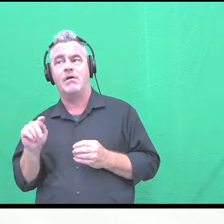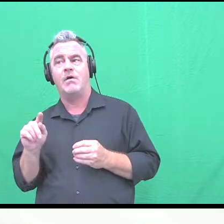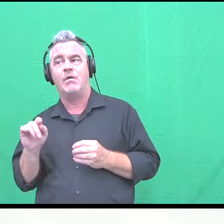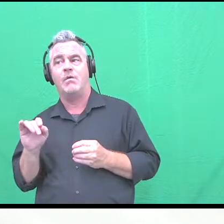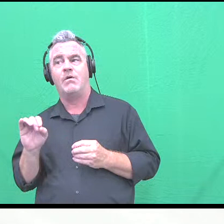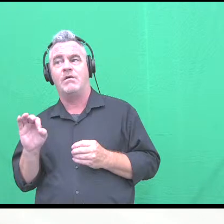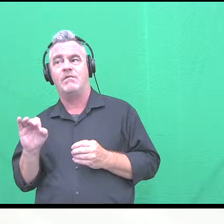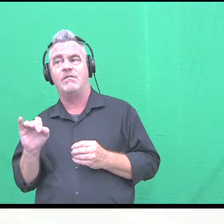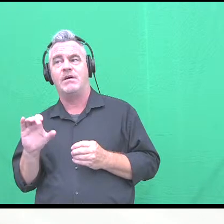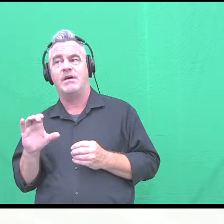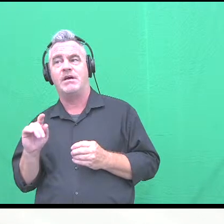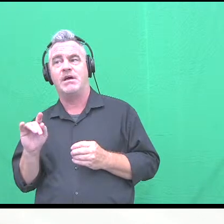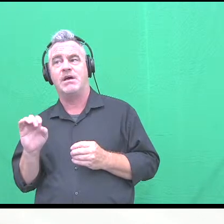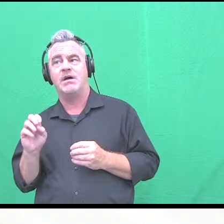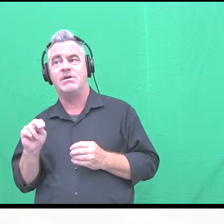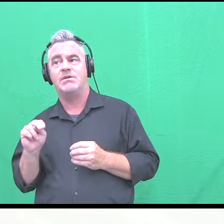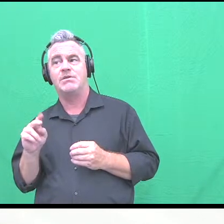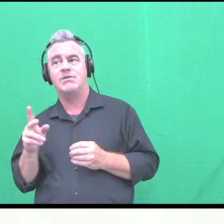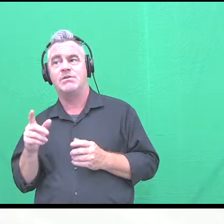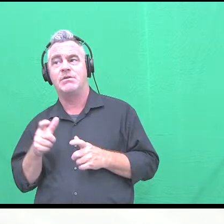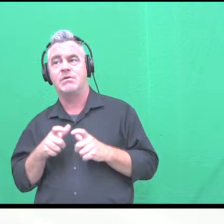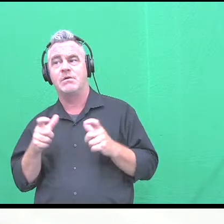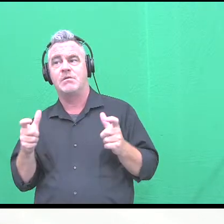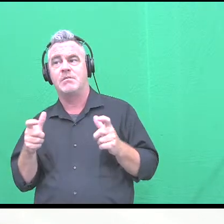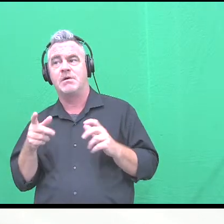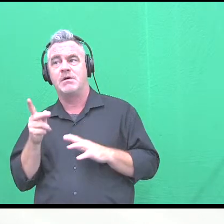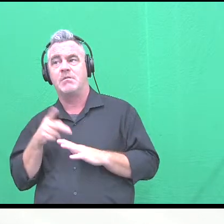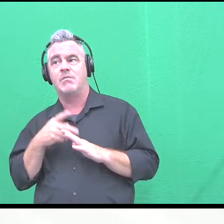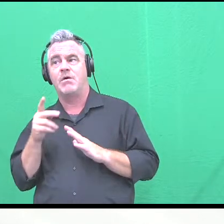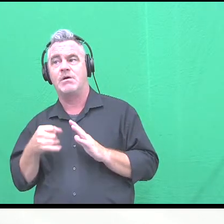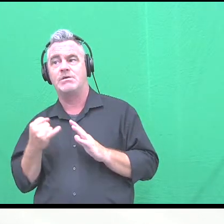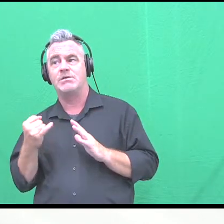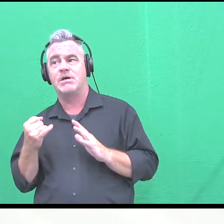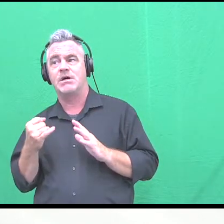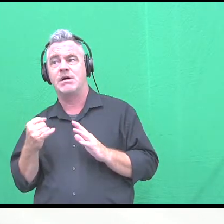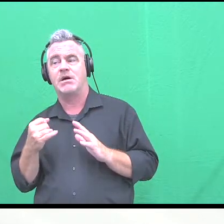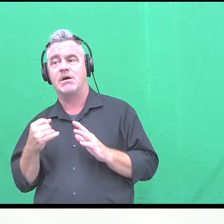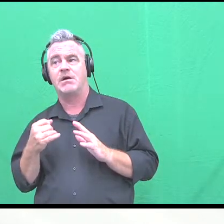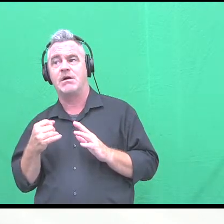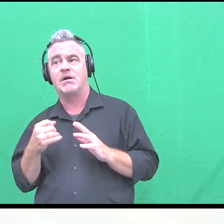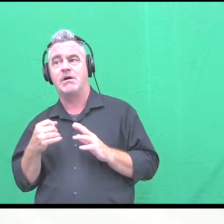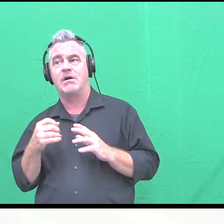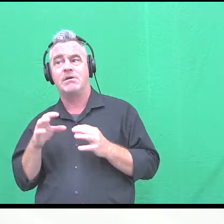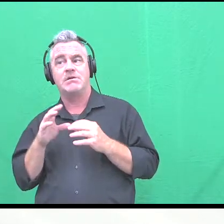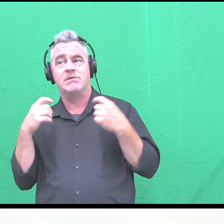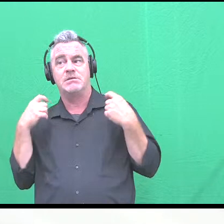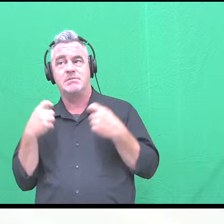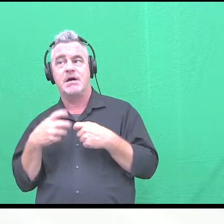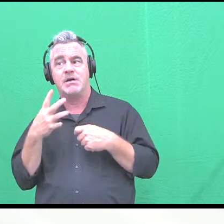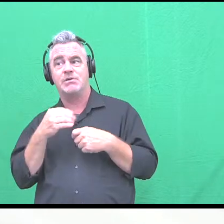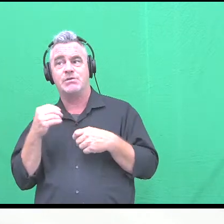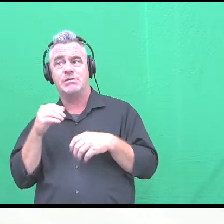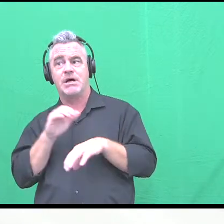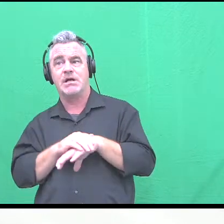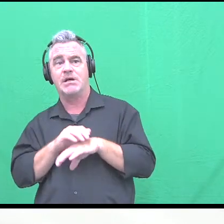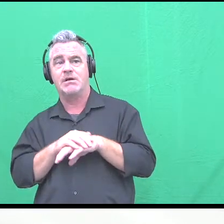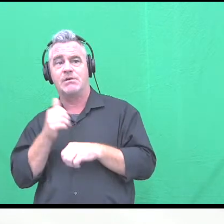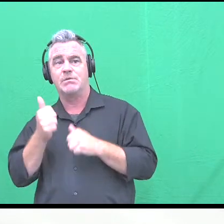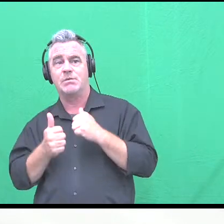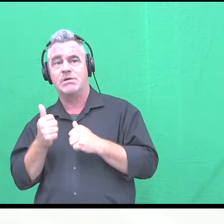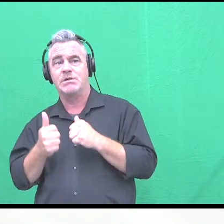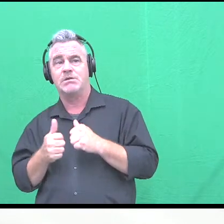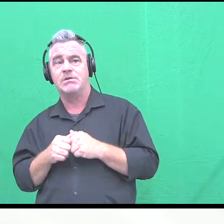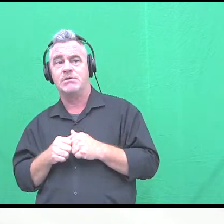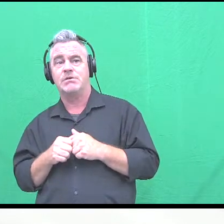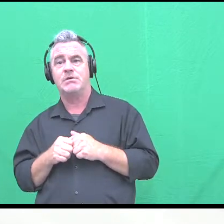have major projects, that is sending in Spanish and English or yes in English?